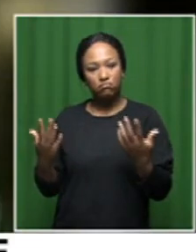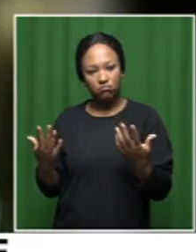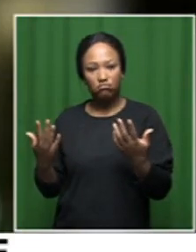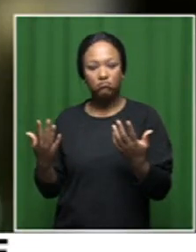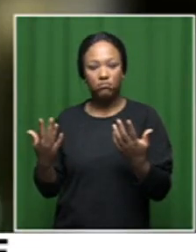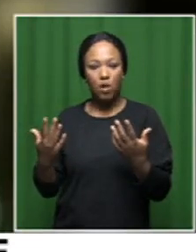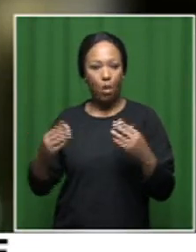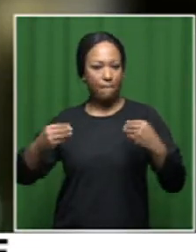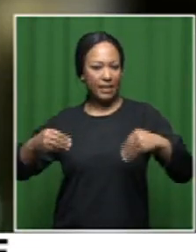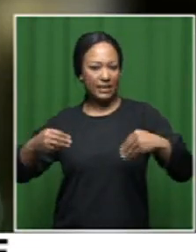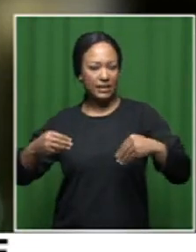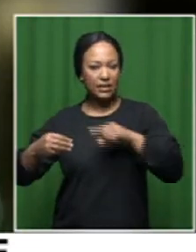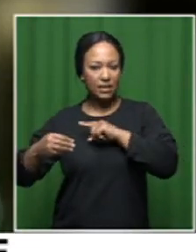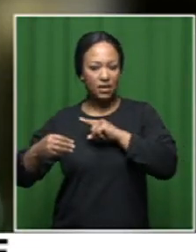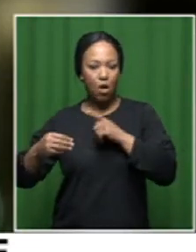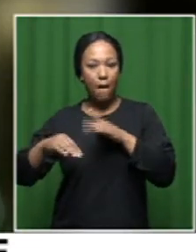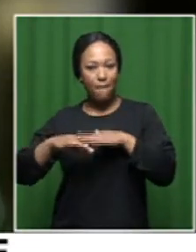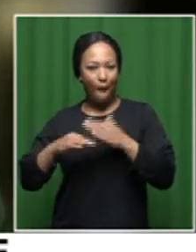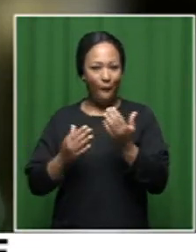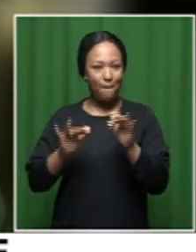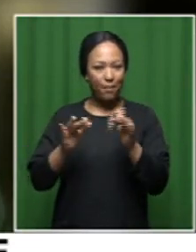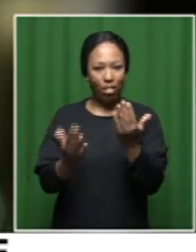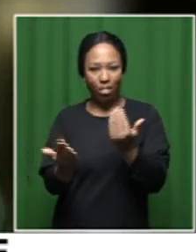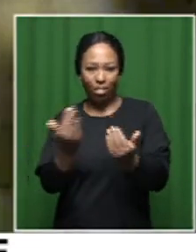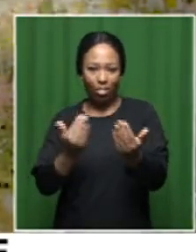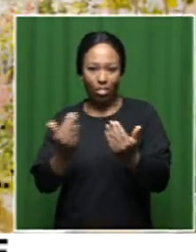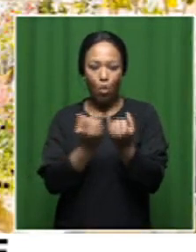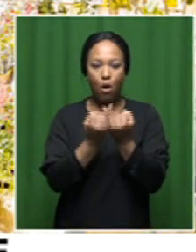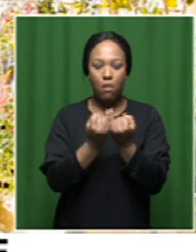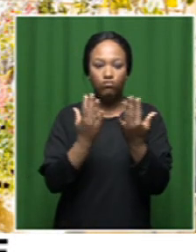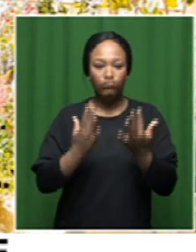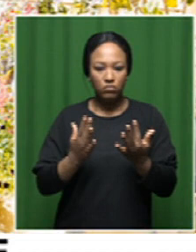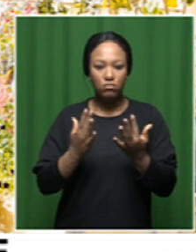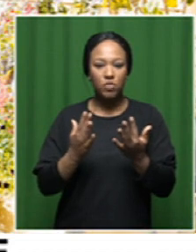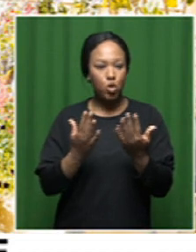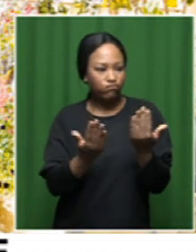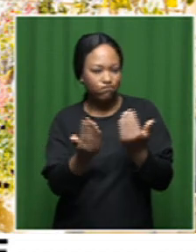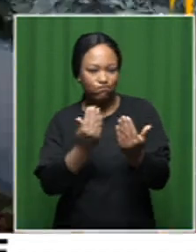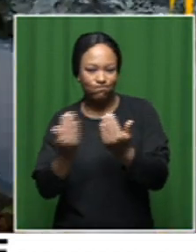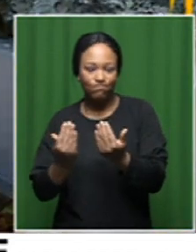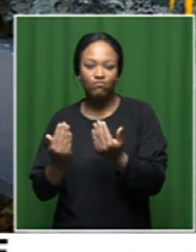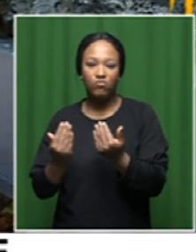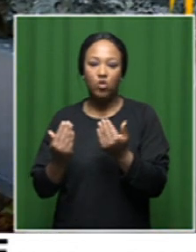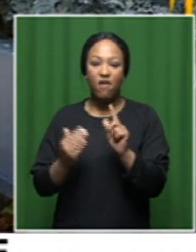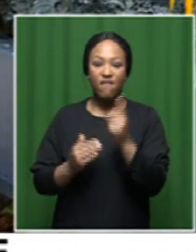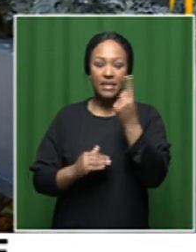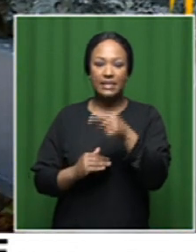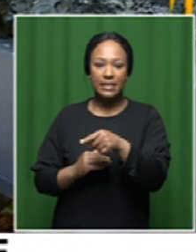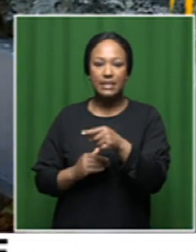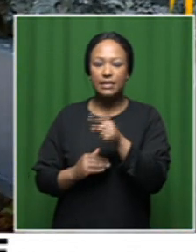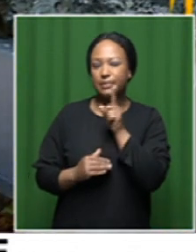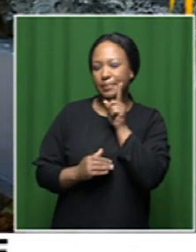turning into a seller's market, you want to make your property much more attractive than your competitors that are in the market. So first and foremost, you need to